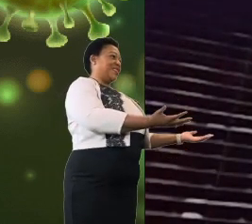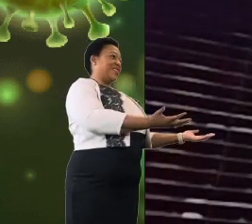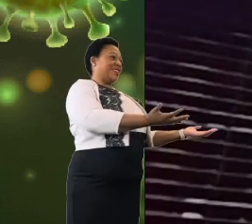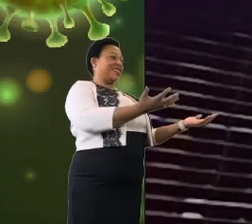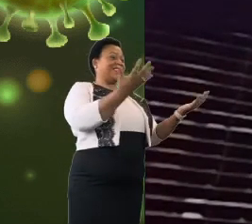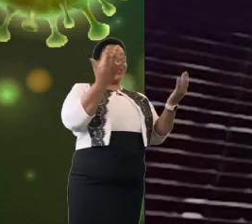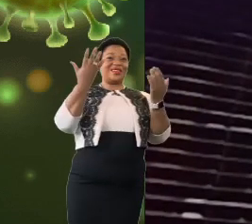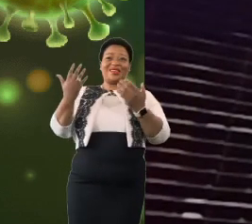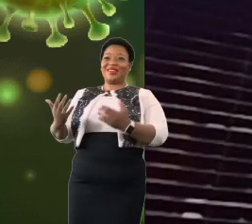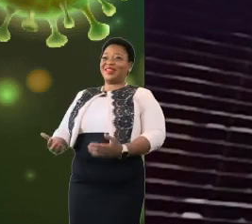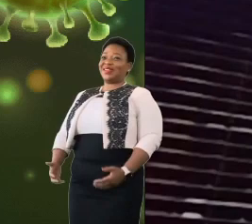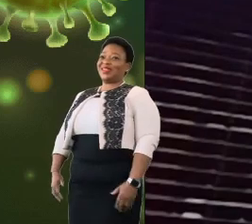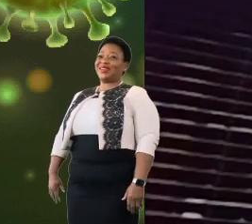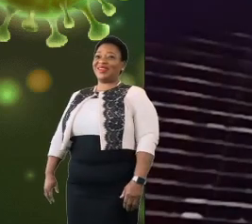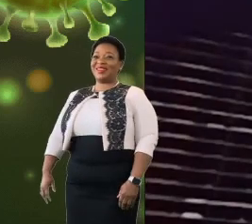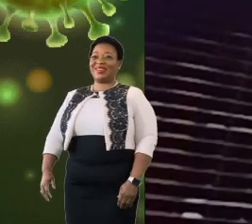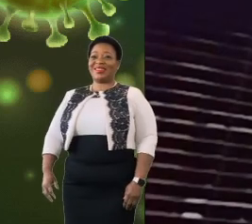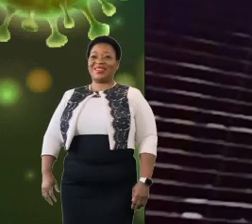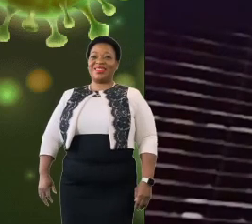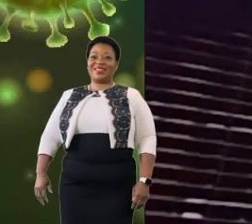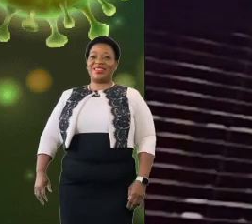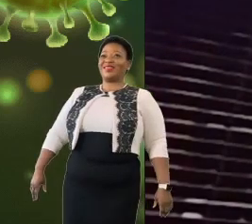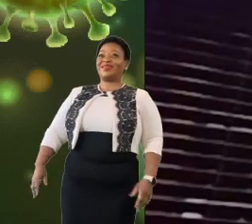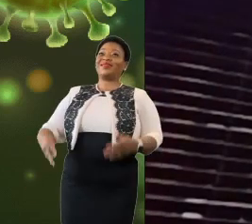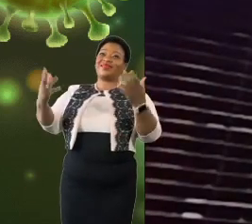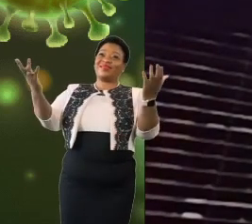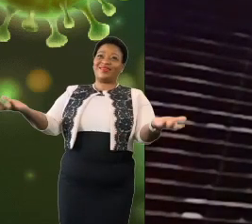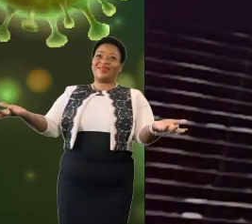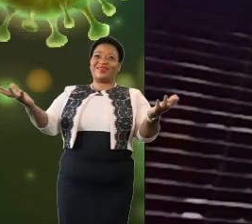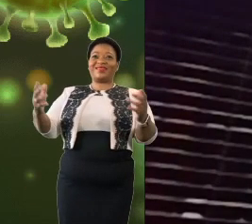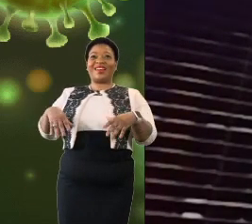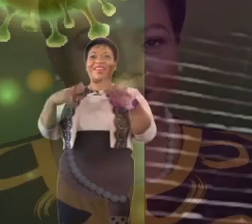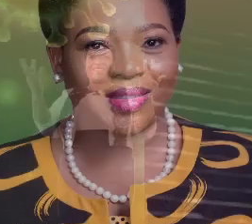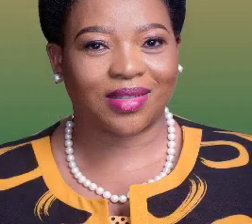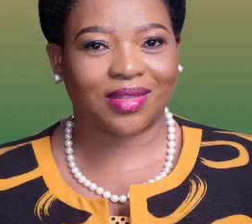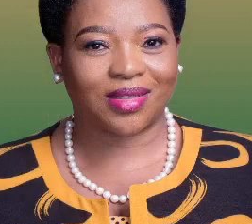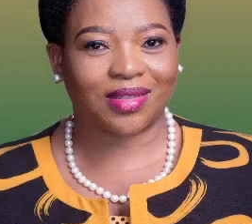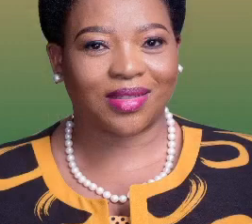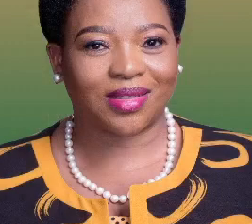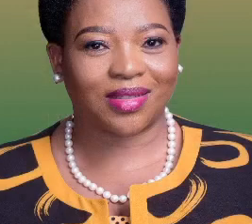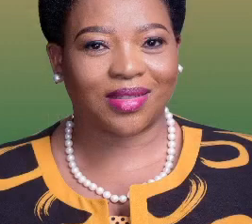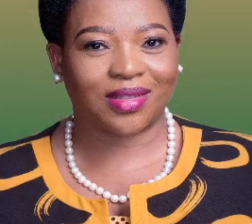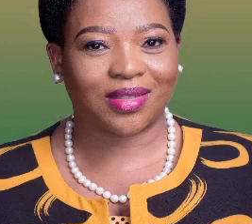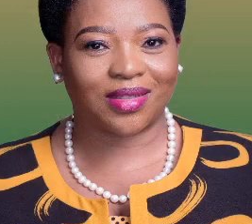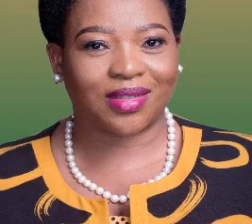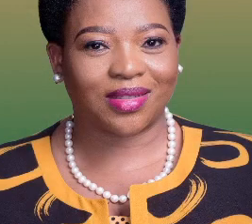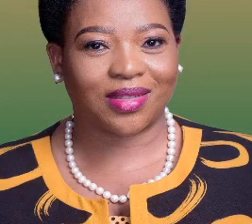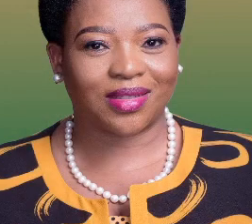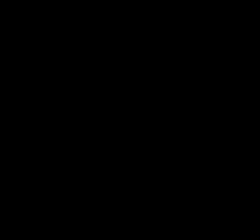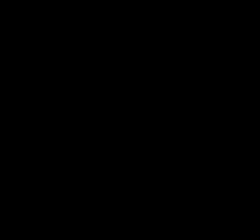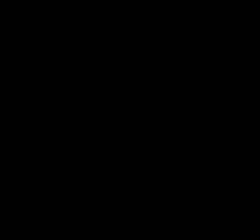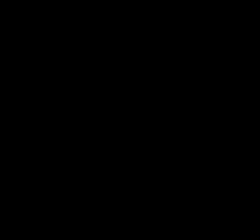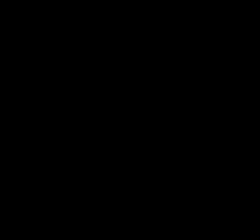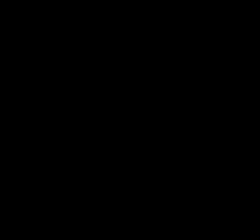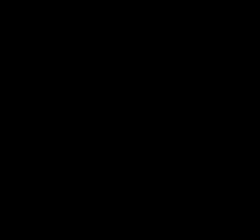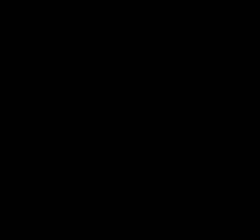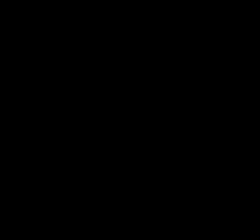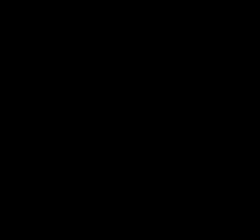and discuss and come up with solutions. Thank you so much. Everything of the best. Keep safe and stay at home.